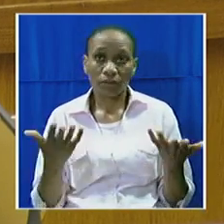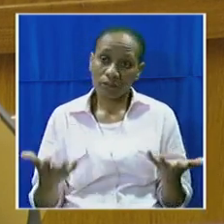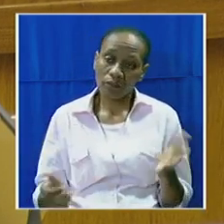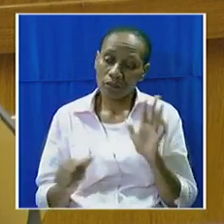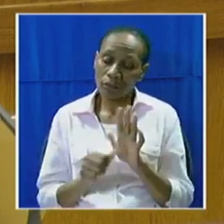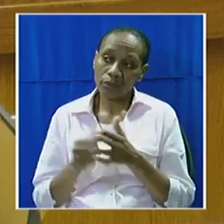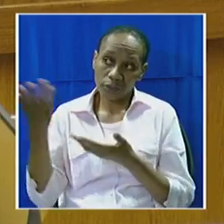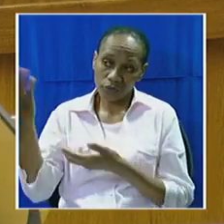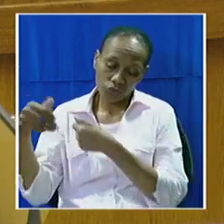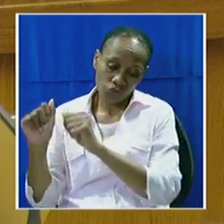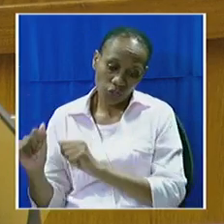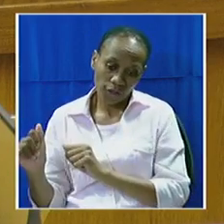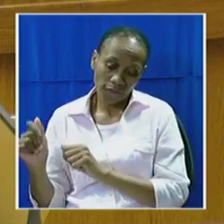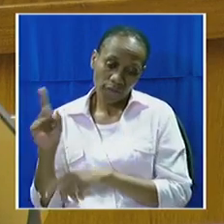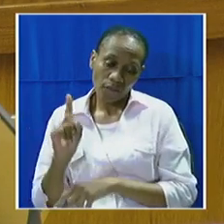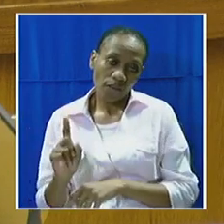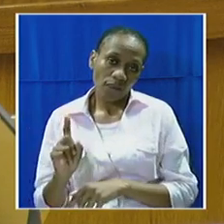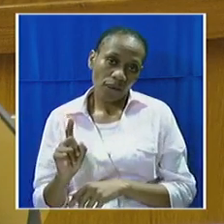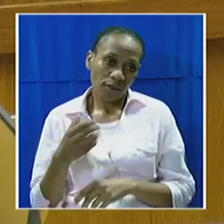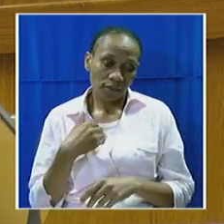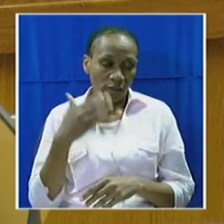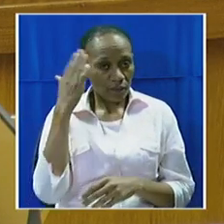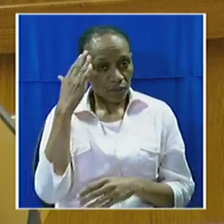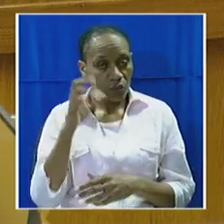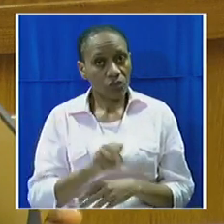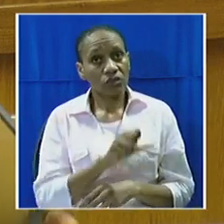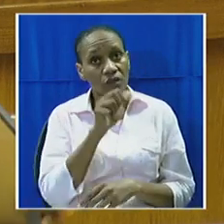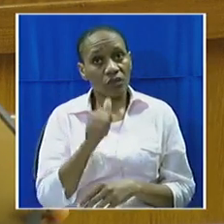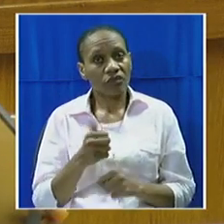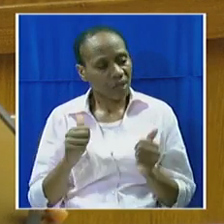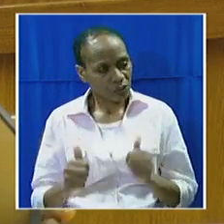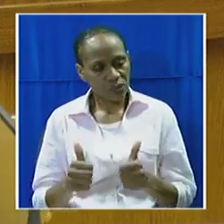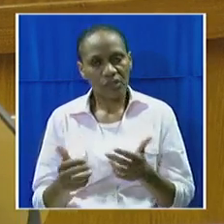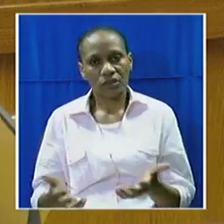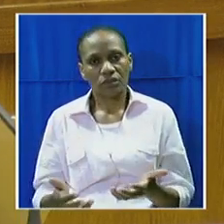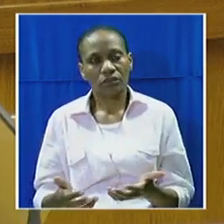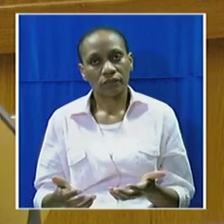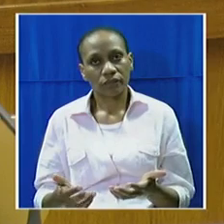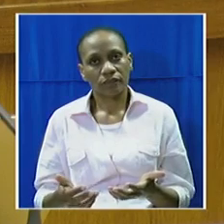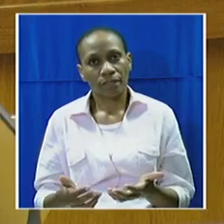House Chair, that we have no doubt that South Africa is combat ready, despite the fact that